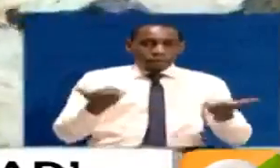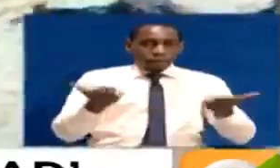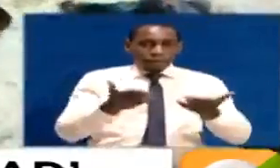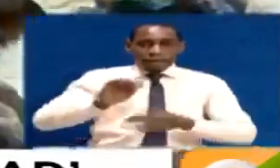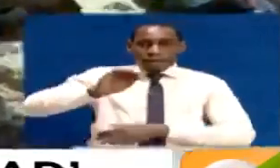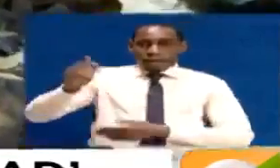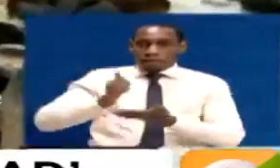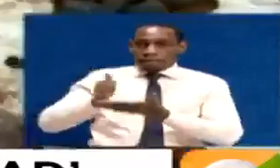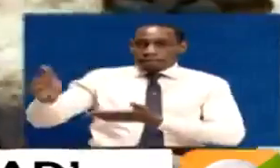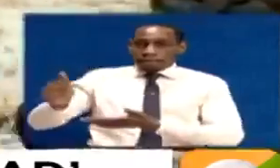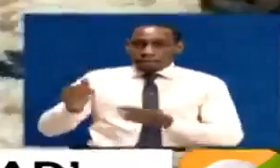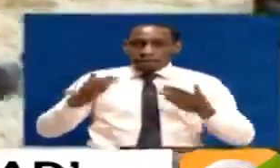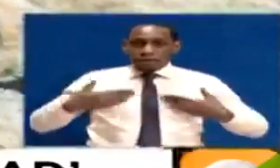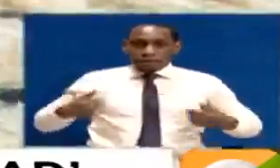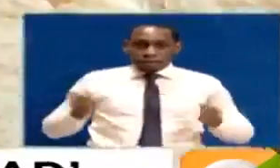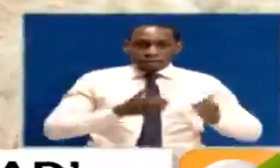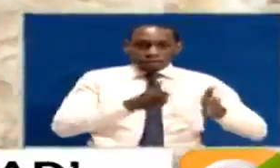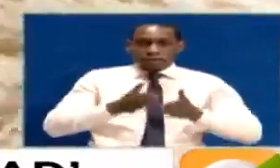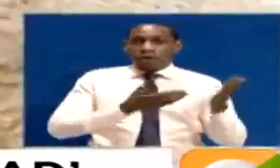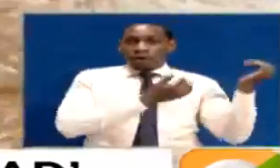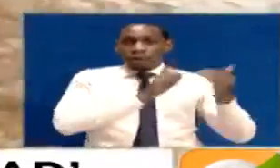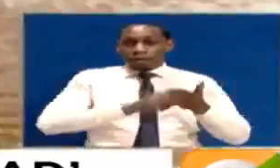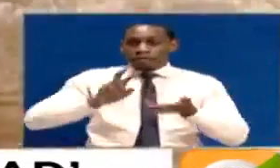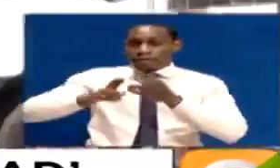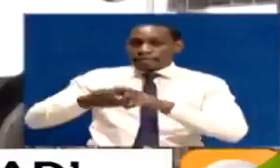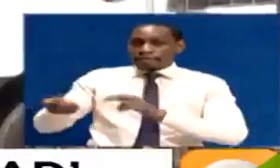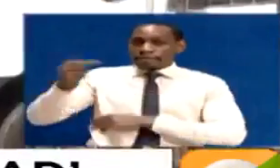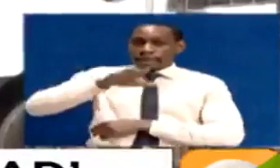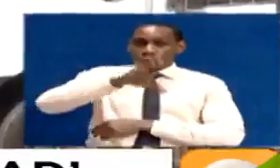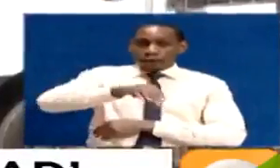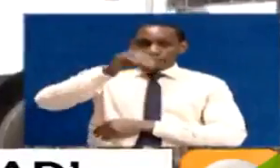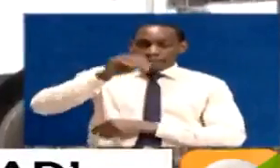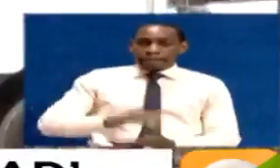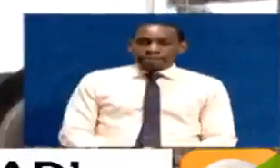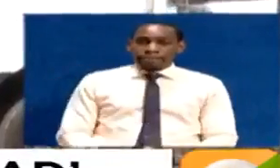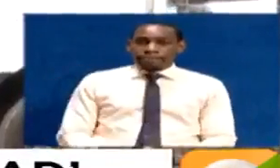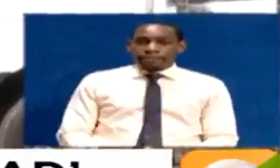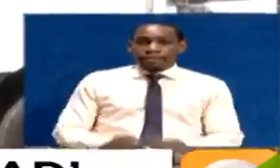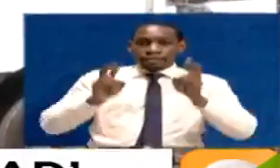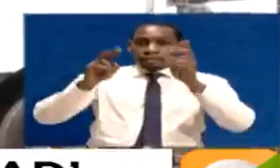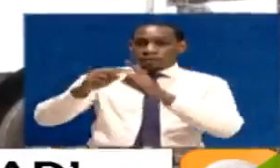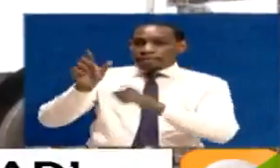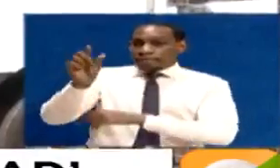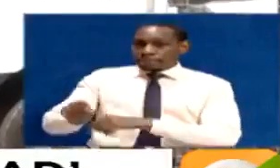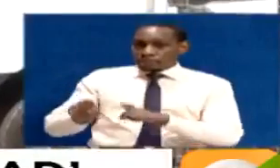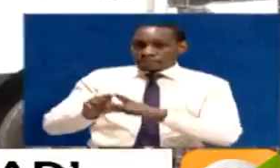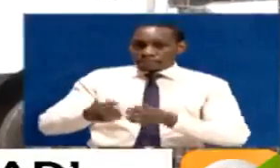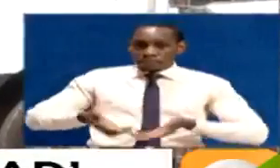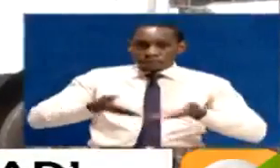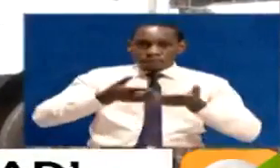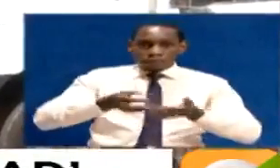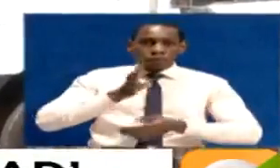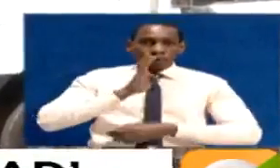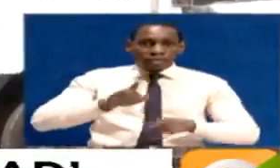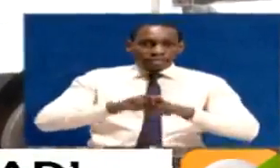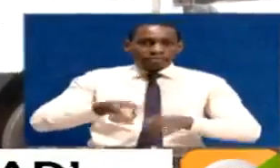at the county referral morgue with the hope that their relatives will collect them. Ili jambo la kuua mtu na kumweka ndani ya maji